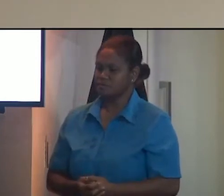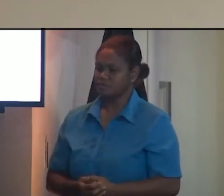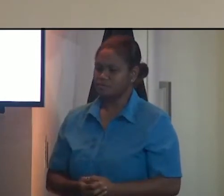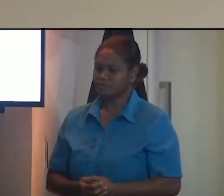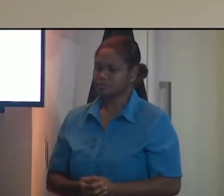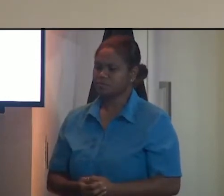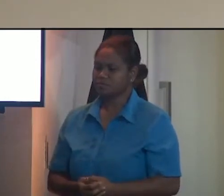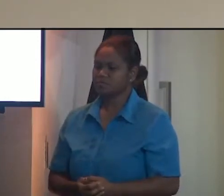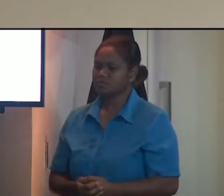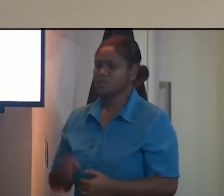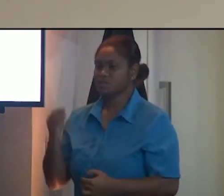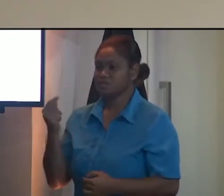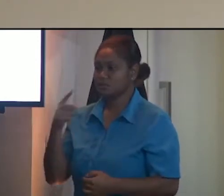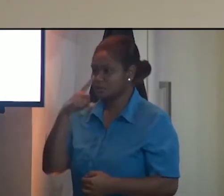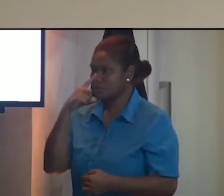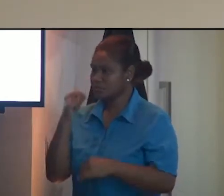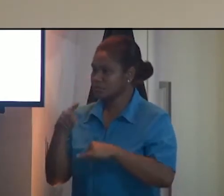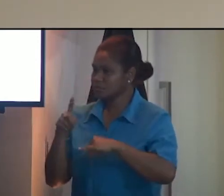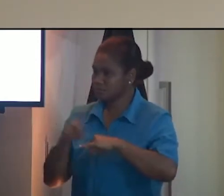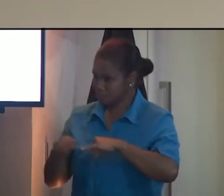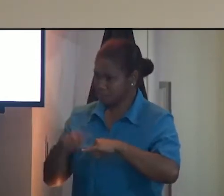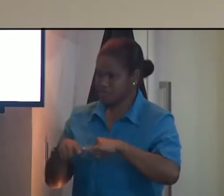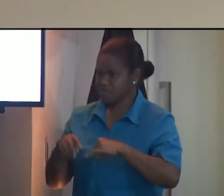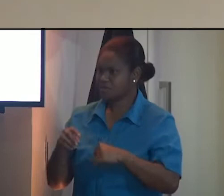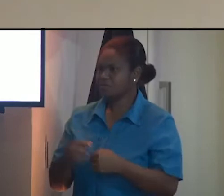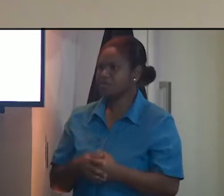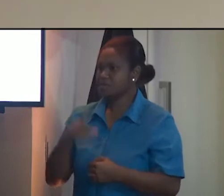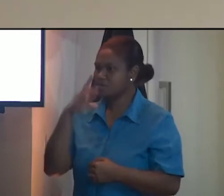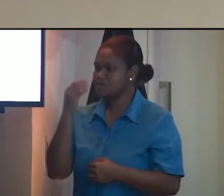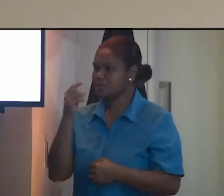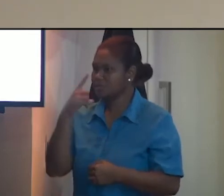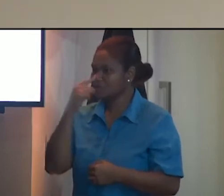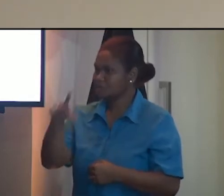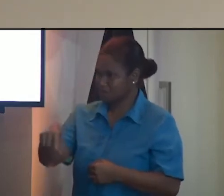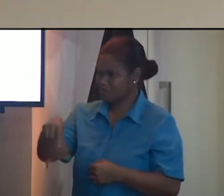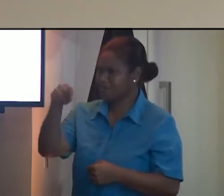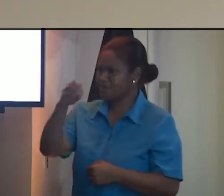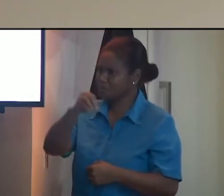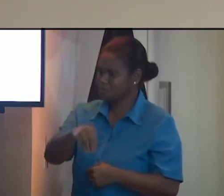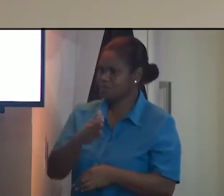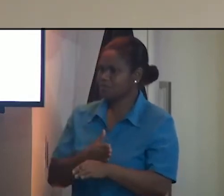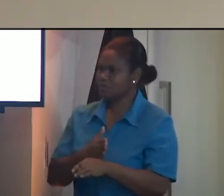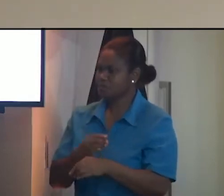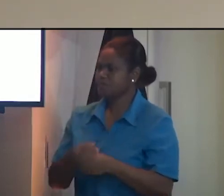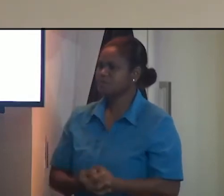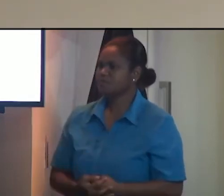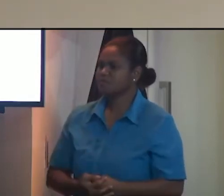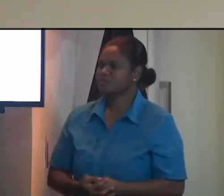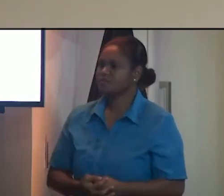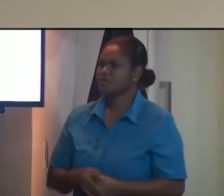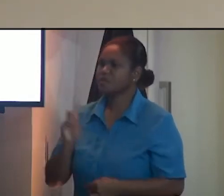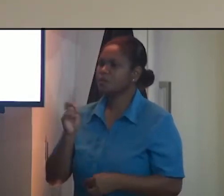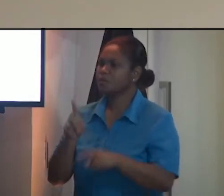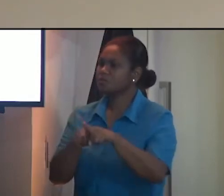be elected and some can be appointment. And so this has taught us some of the lessons in terms of what do we learn from